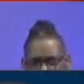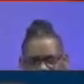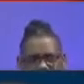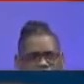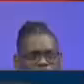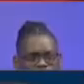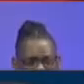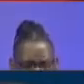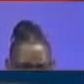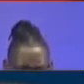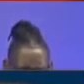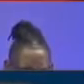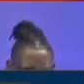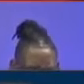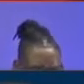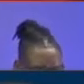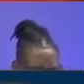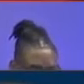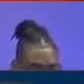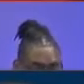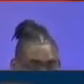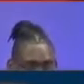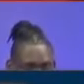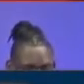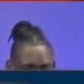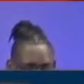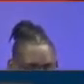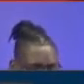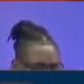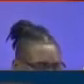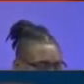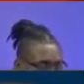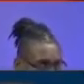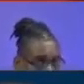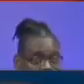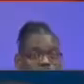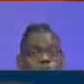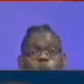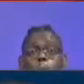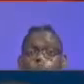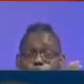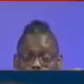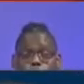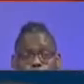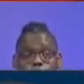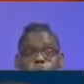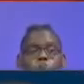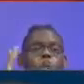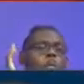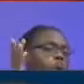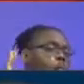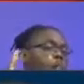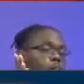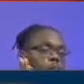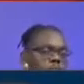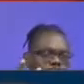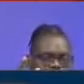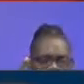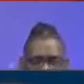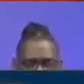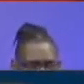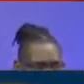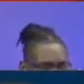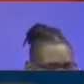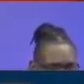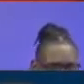itself. Specifically, the law will contemplate the circumstances of being what we call